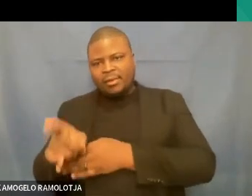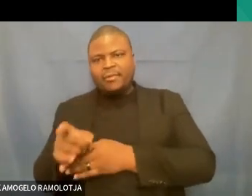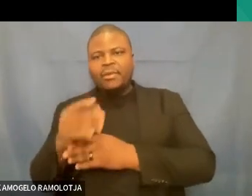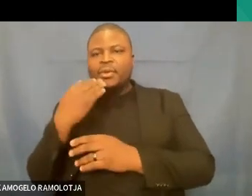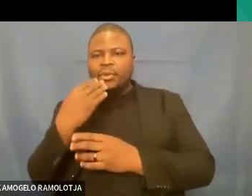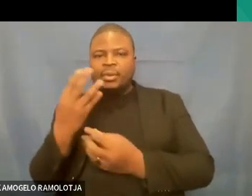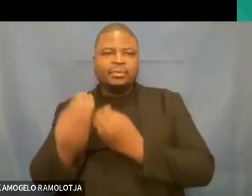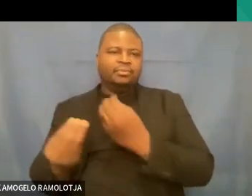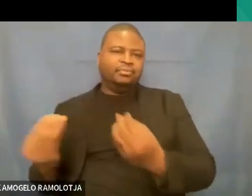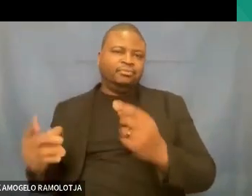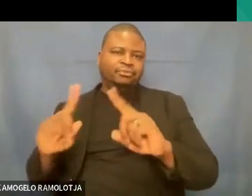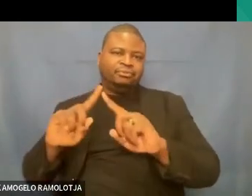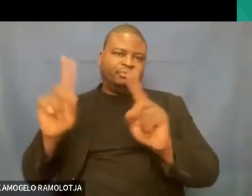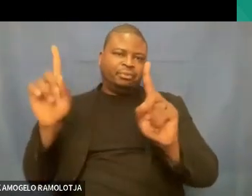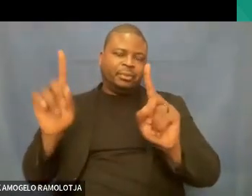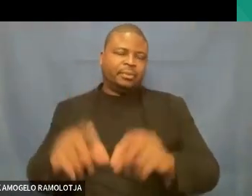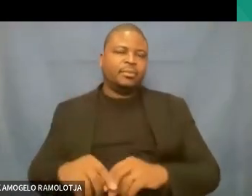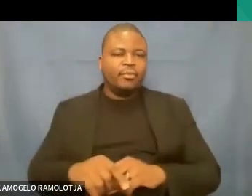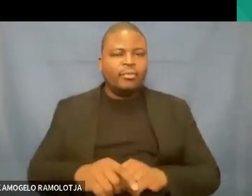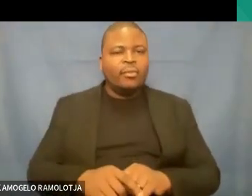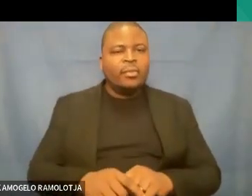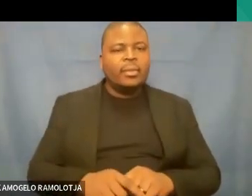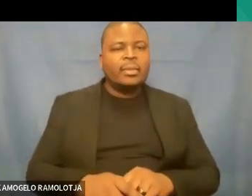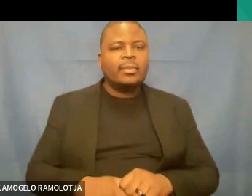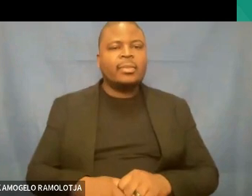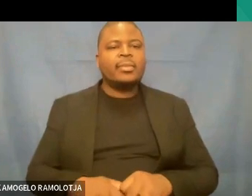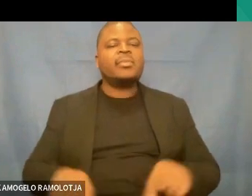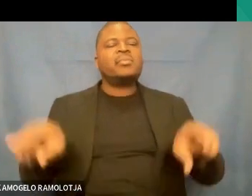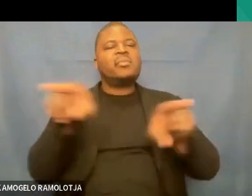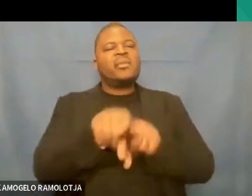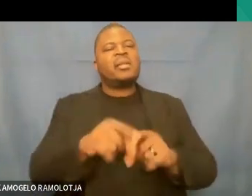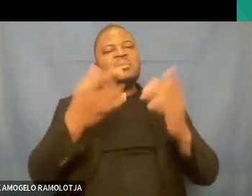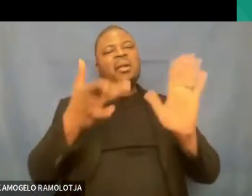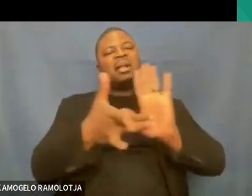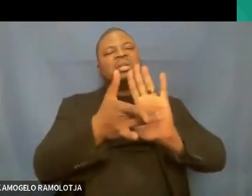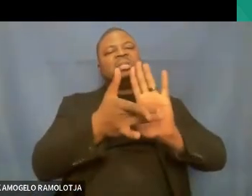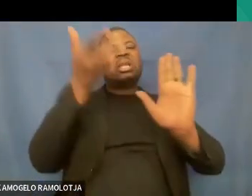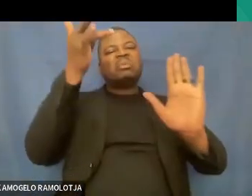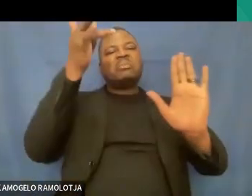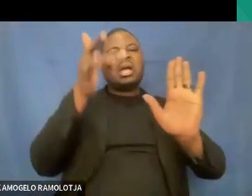to minors. There's also a stigma and misinformation. So